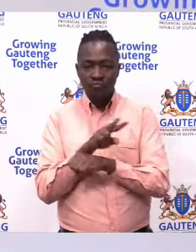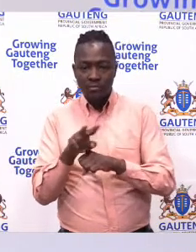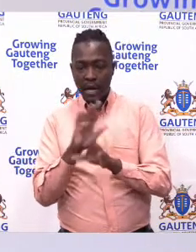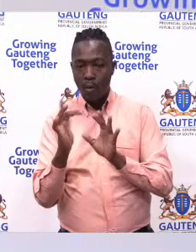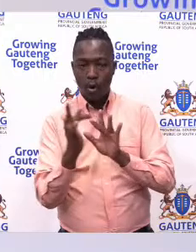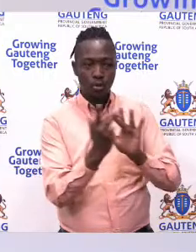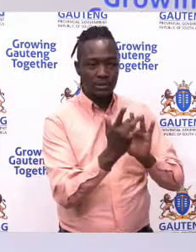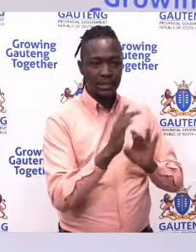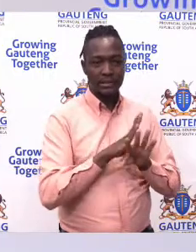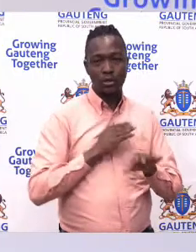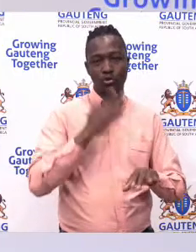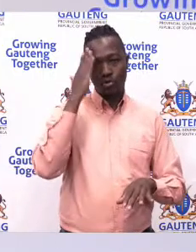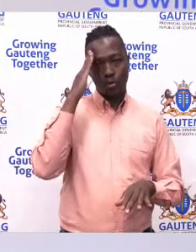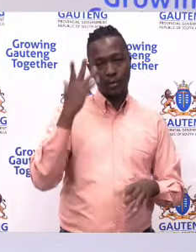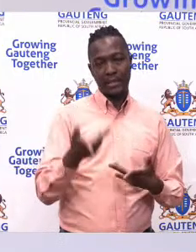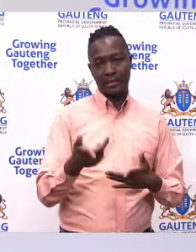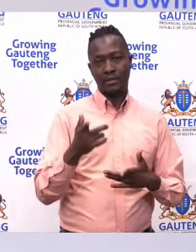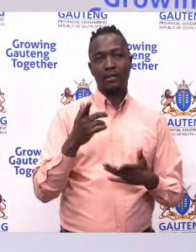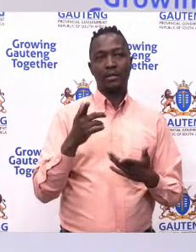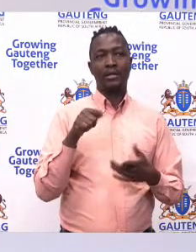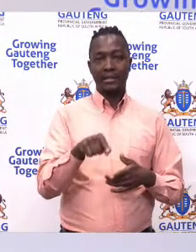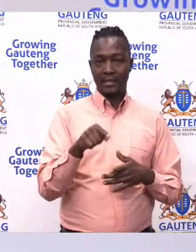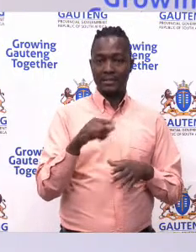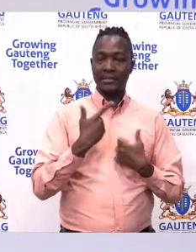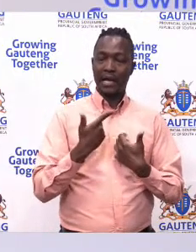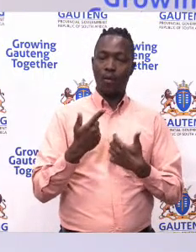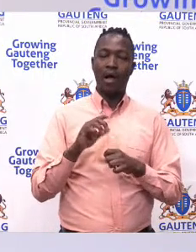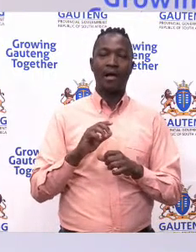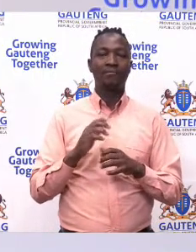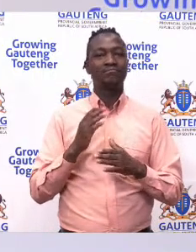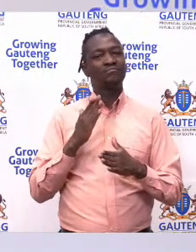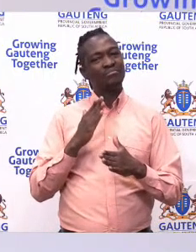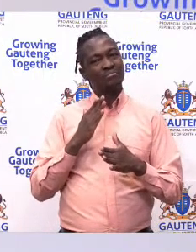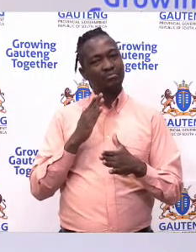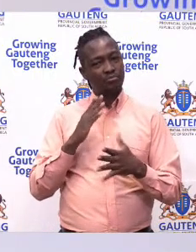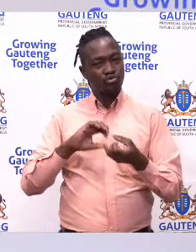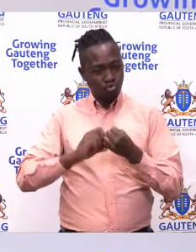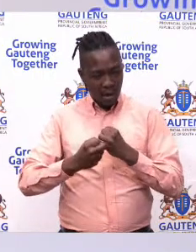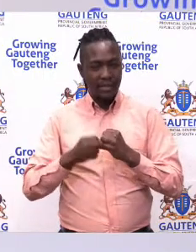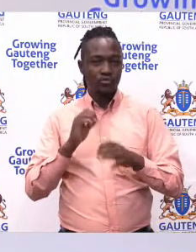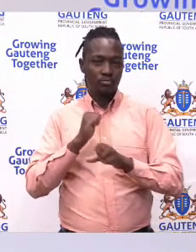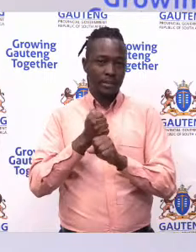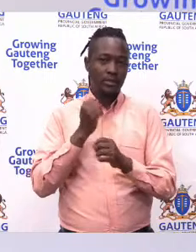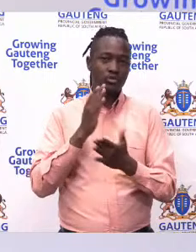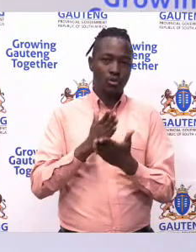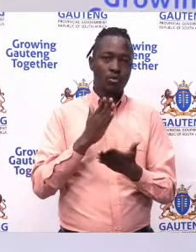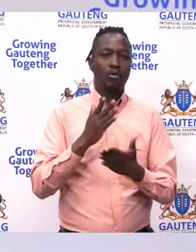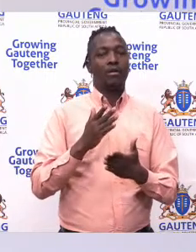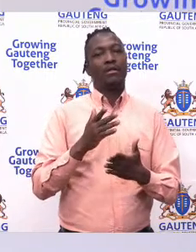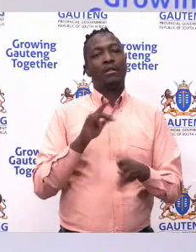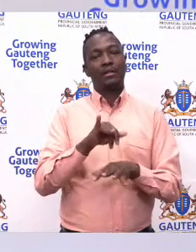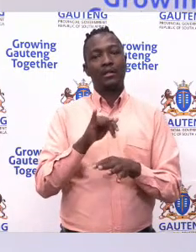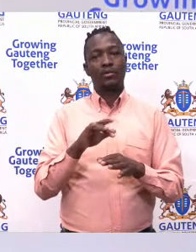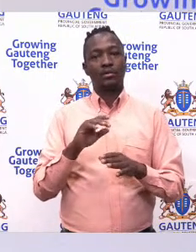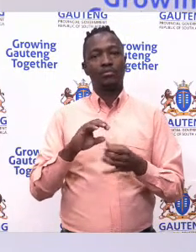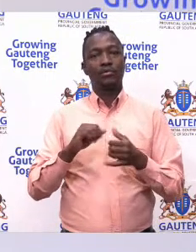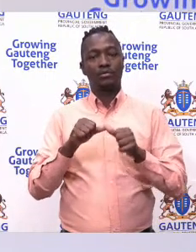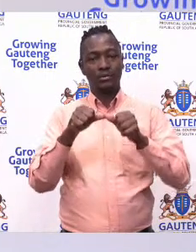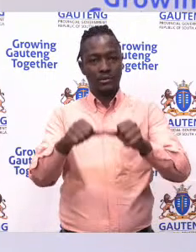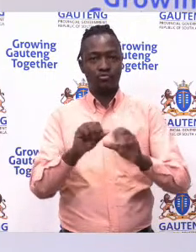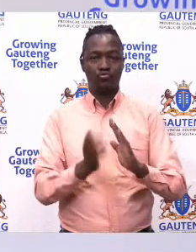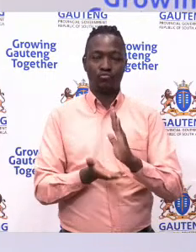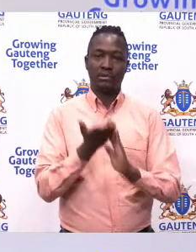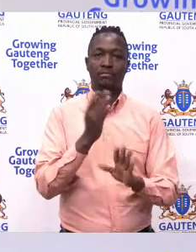contacts and knowing that knowledge. This is our effort in making sure that we continue to improve our work on